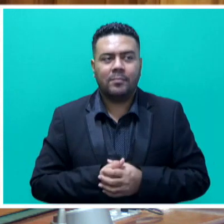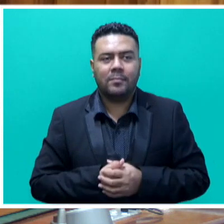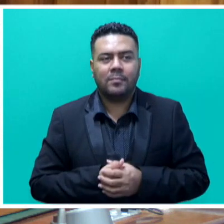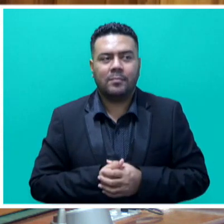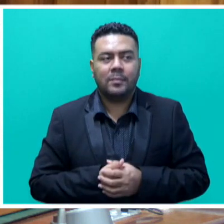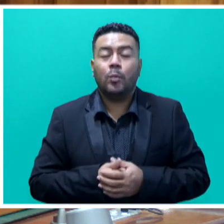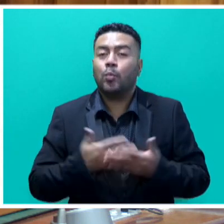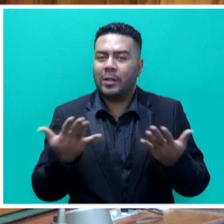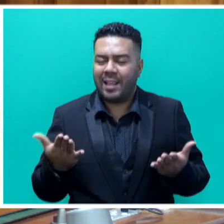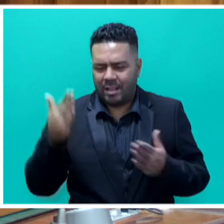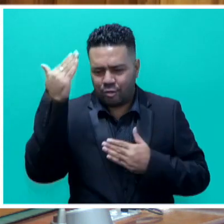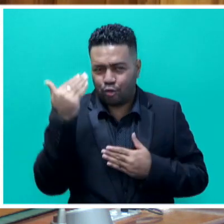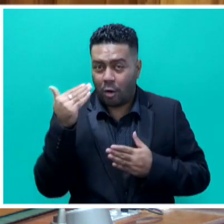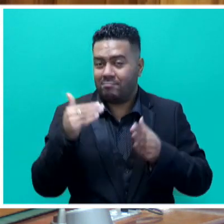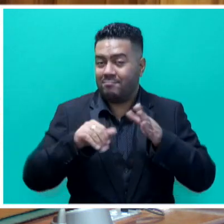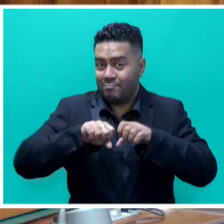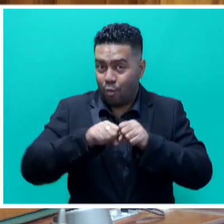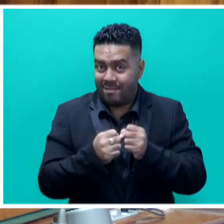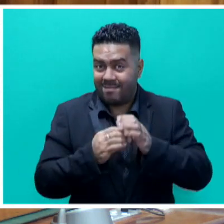we will take a break